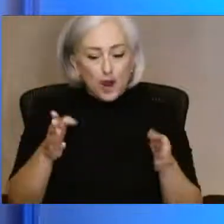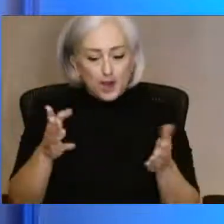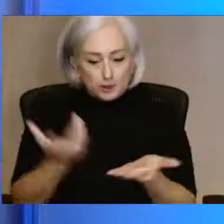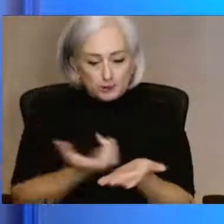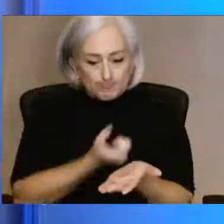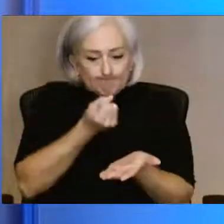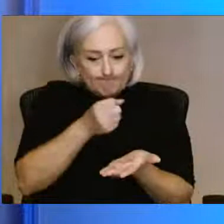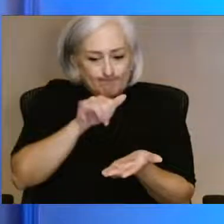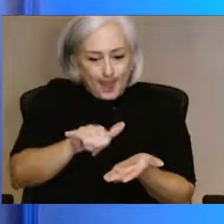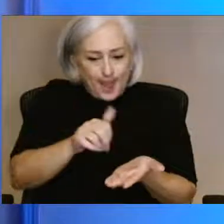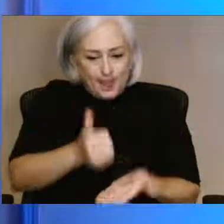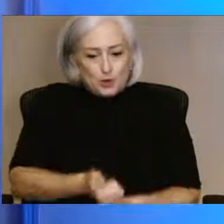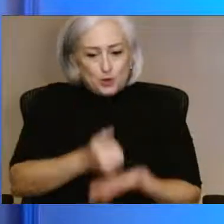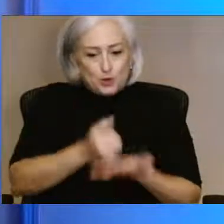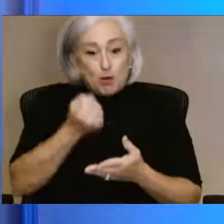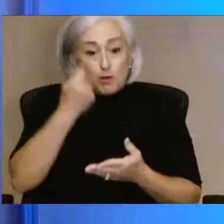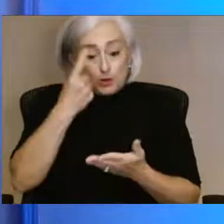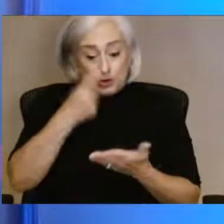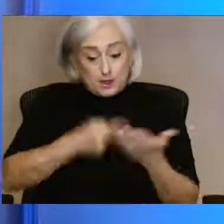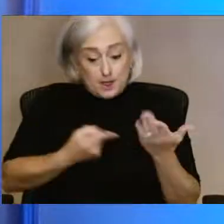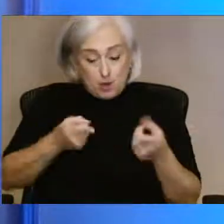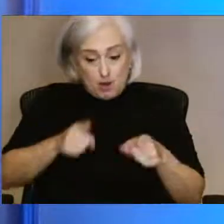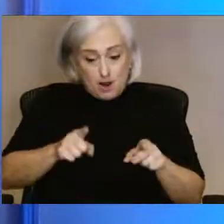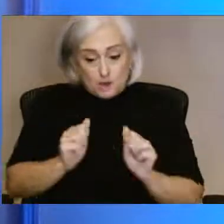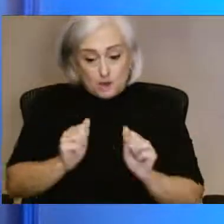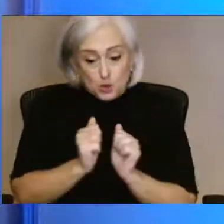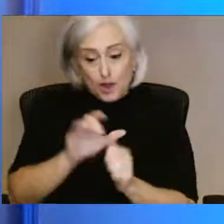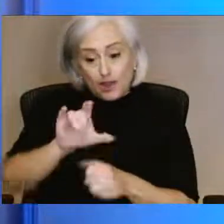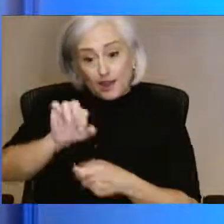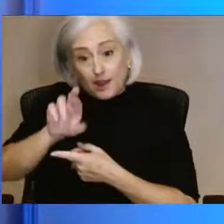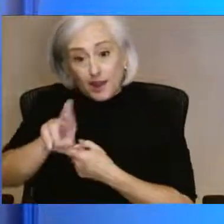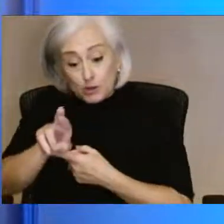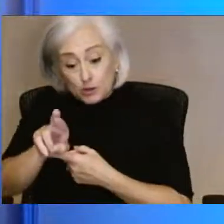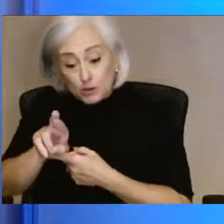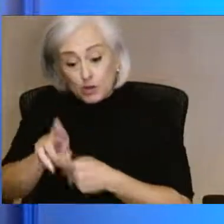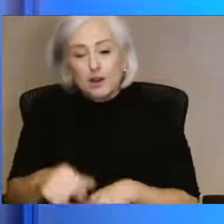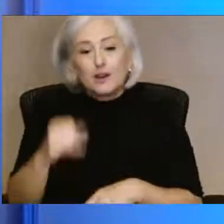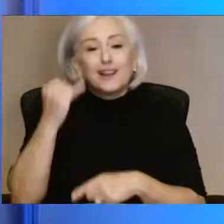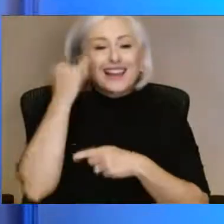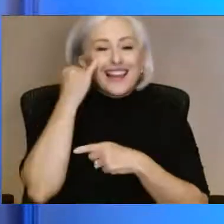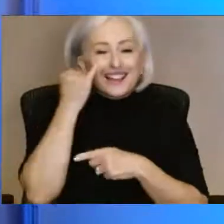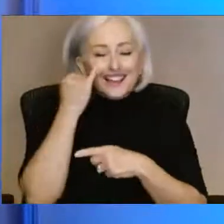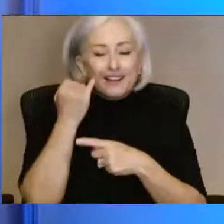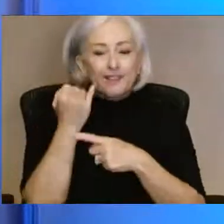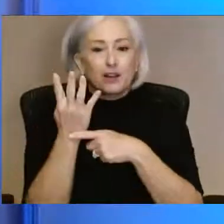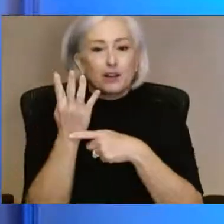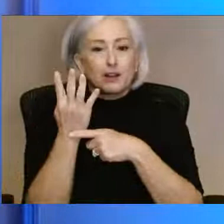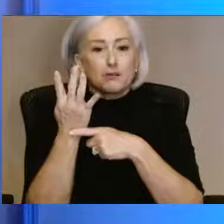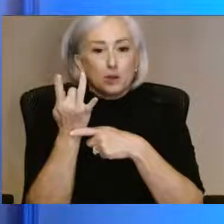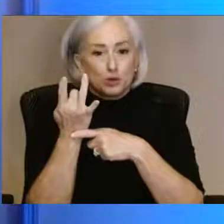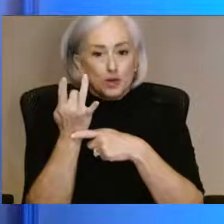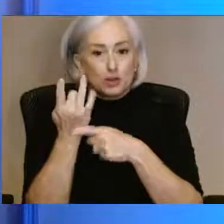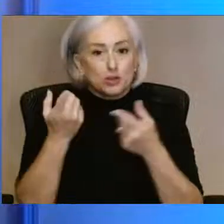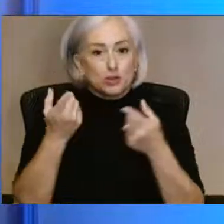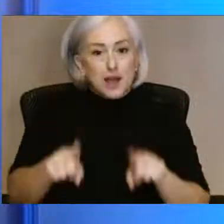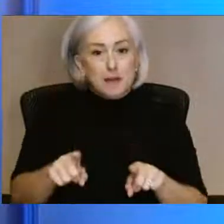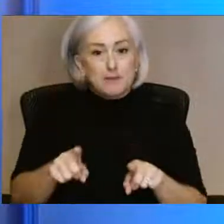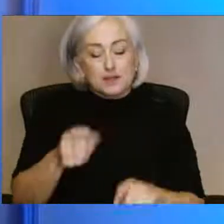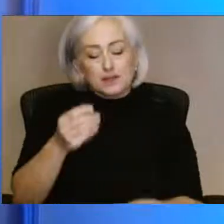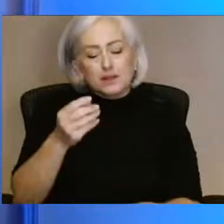happens in cancer, whether there are mutations there. And I just want to say one other thing about centromeres, which is that they're